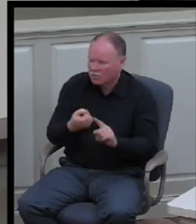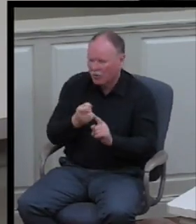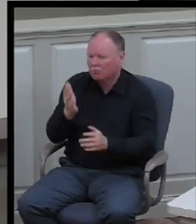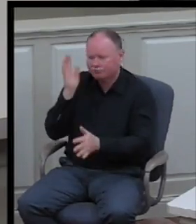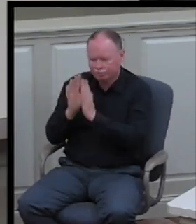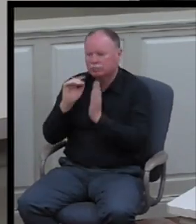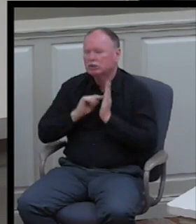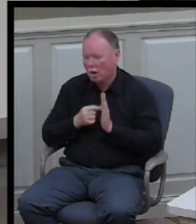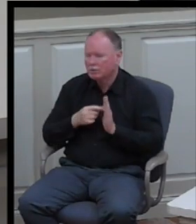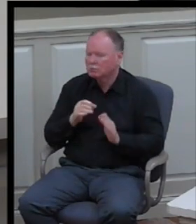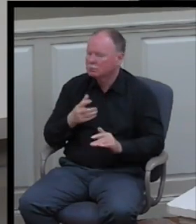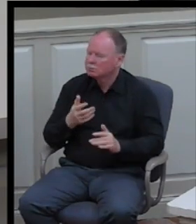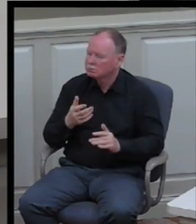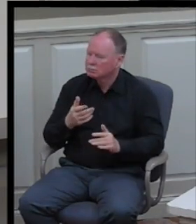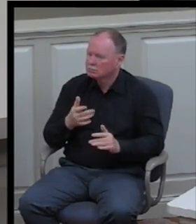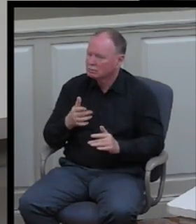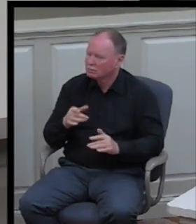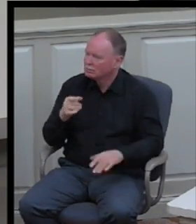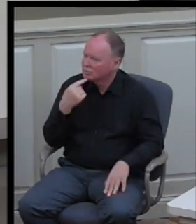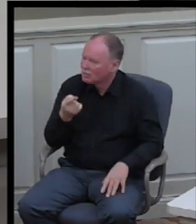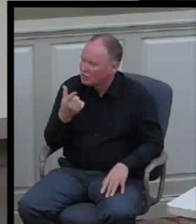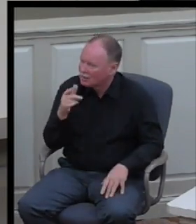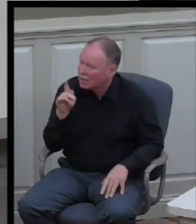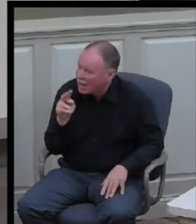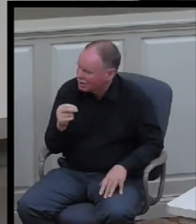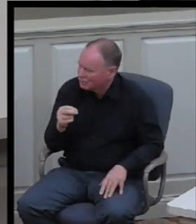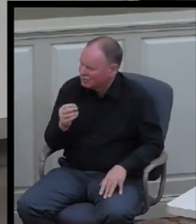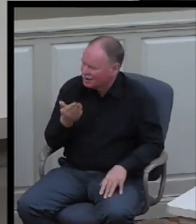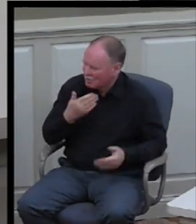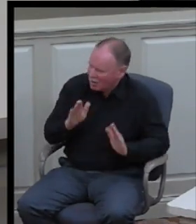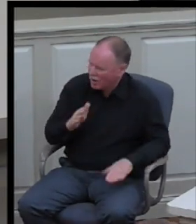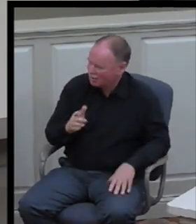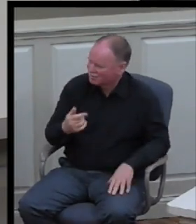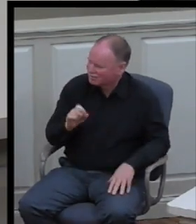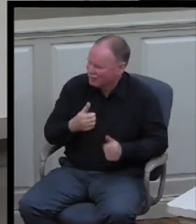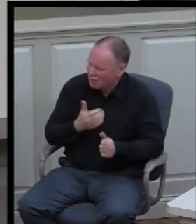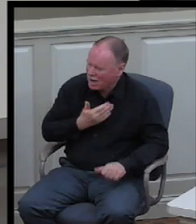and kind of held a gun to Ken's head and told him, it's our way or no way.